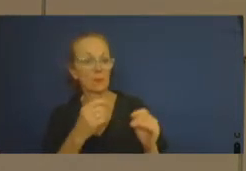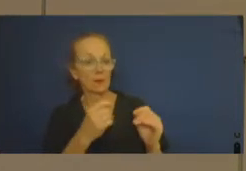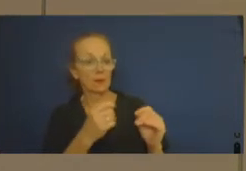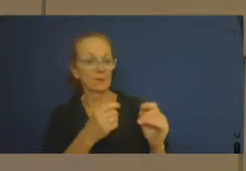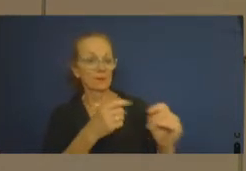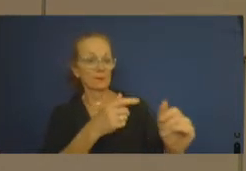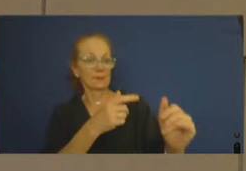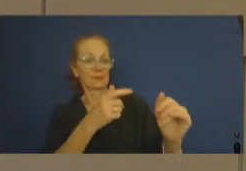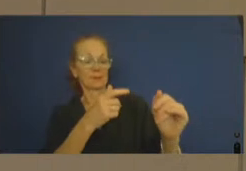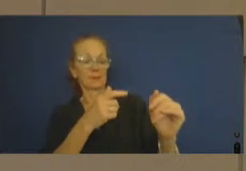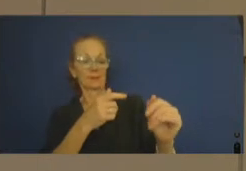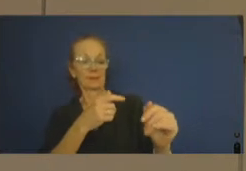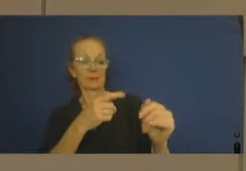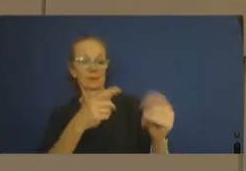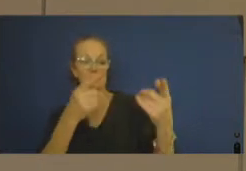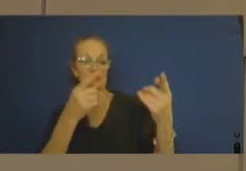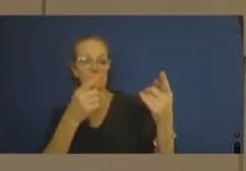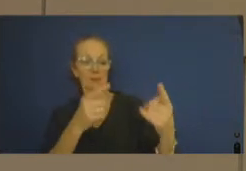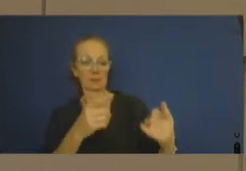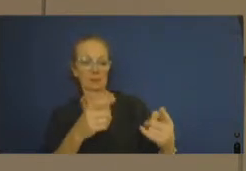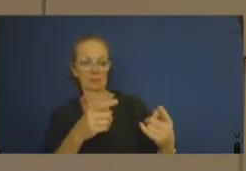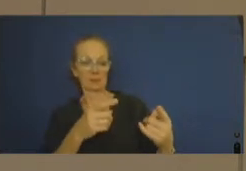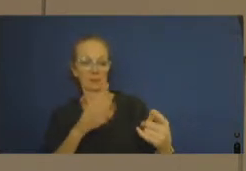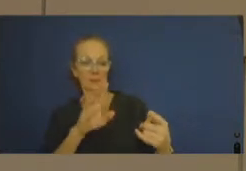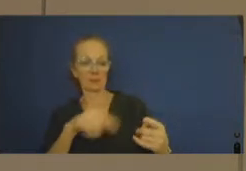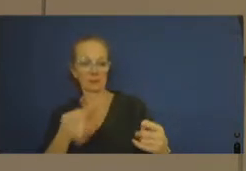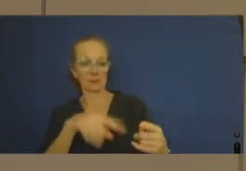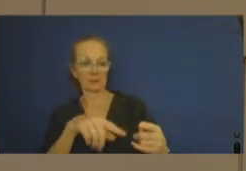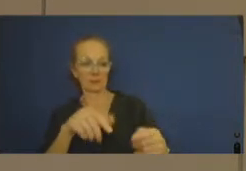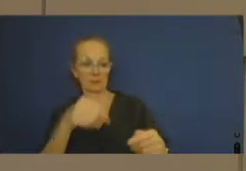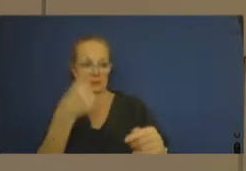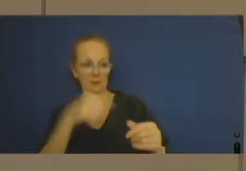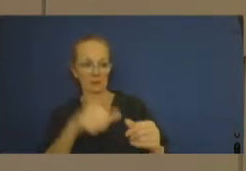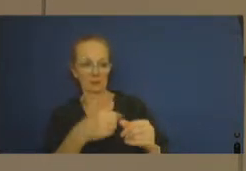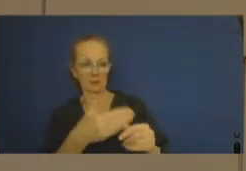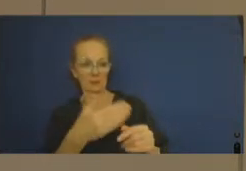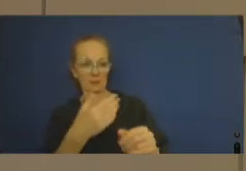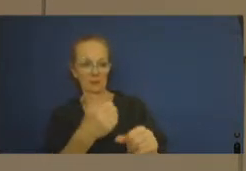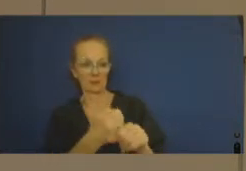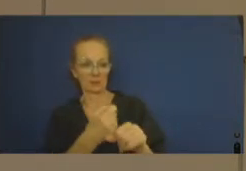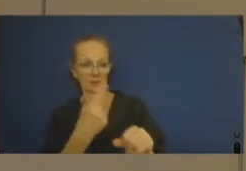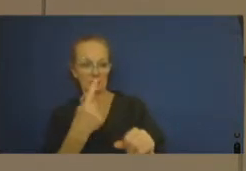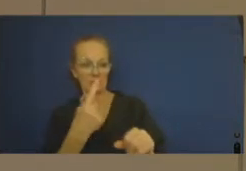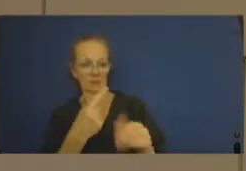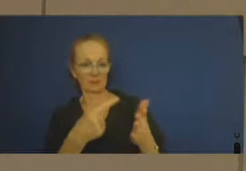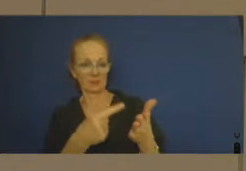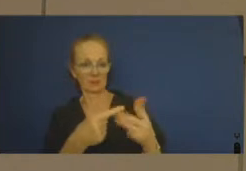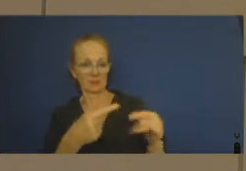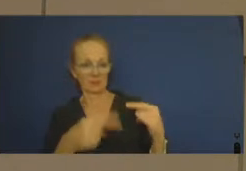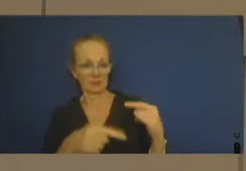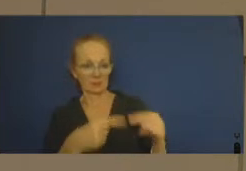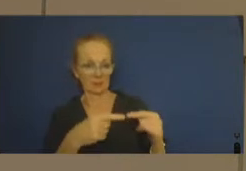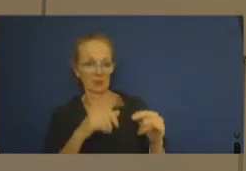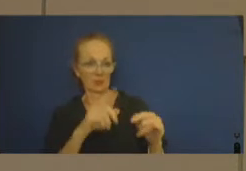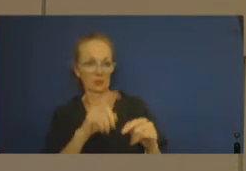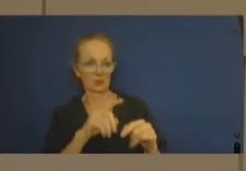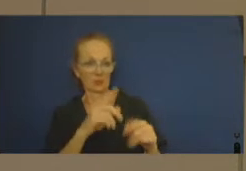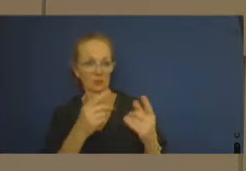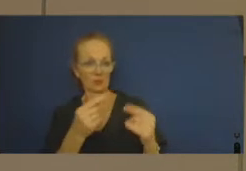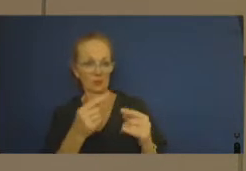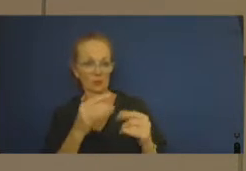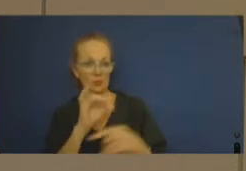has occurred. You guys will remember it was about a year ago where we had a debate around whether we should do that.